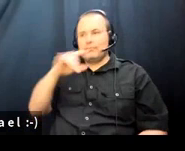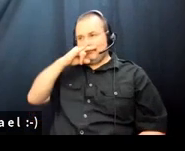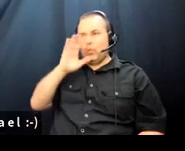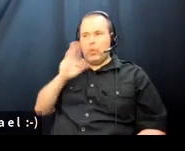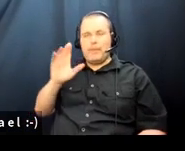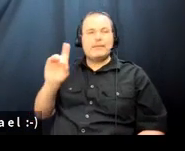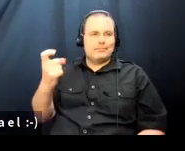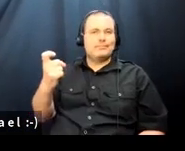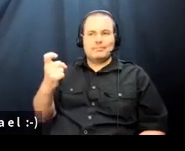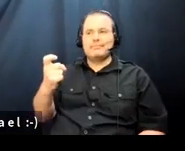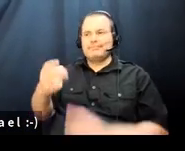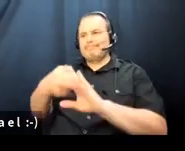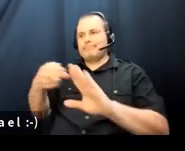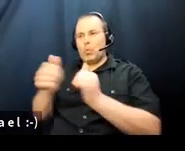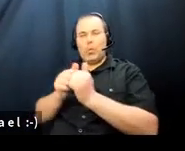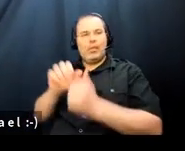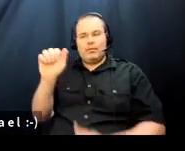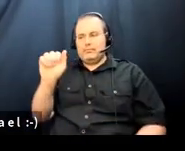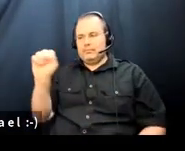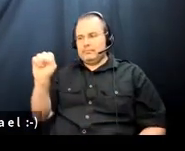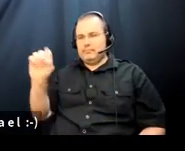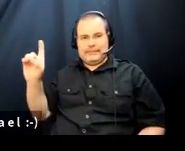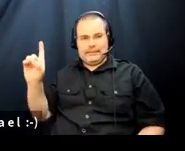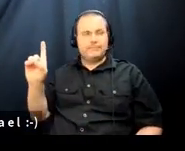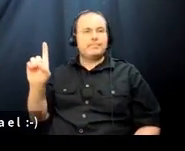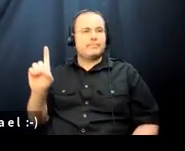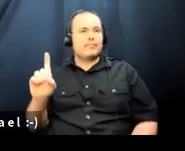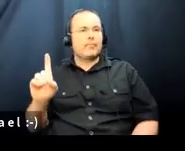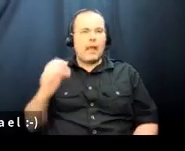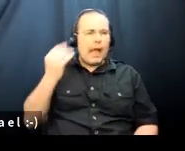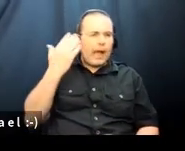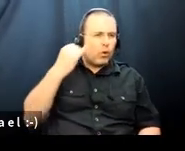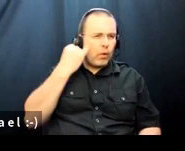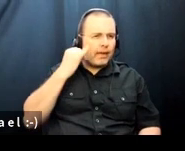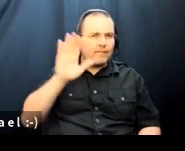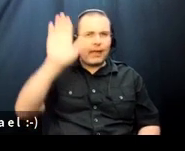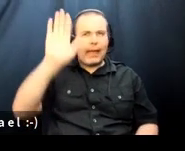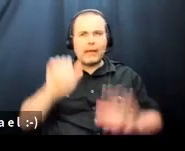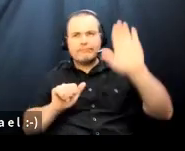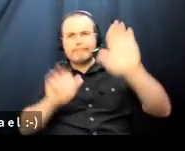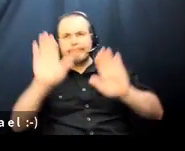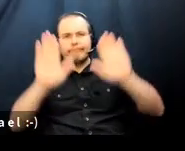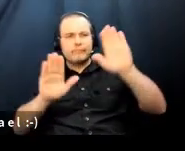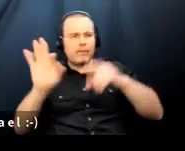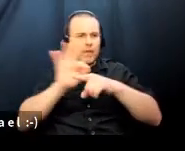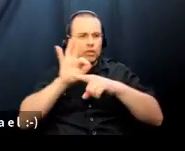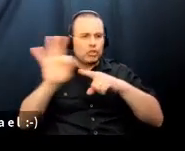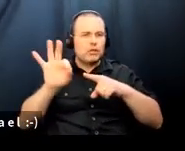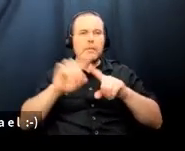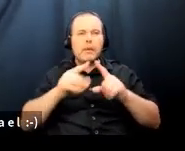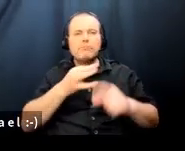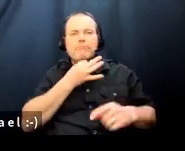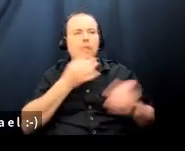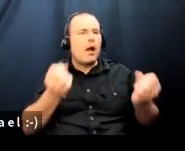How many of your children, I don't know if there's a hand raise function on this, but how many of your children